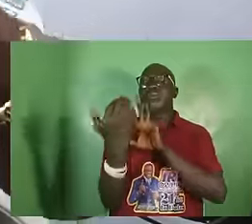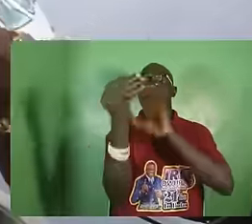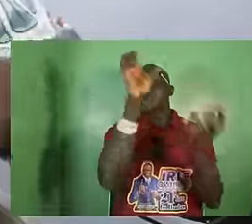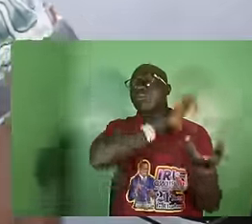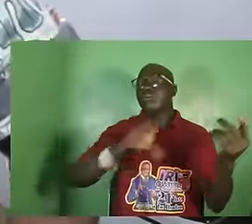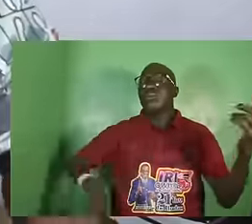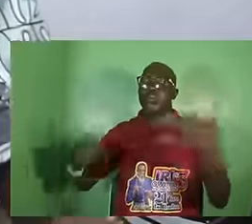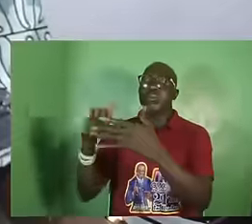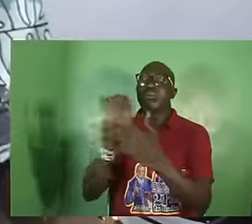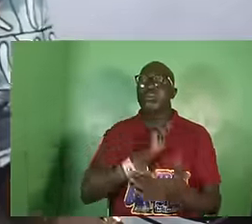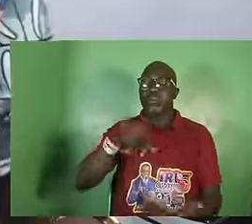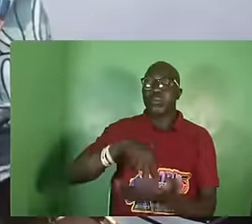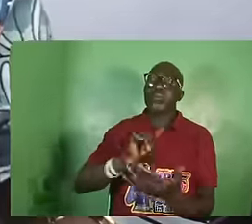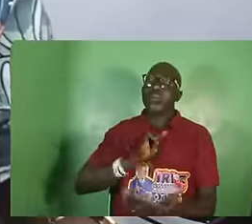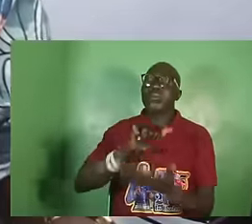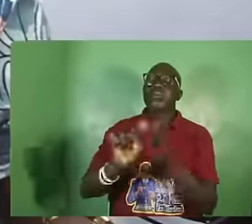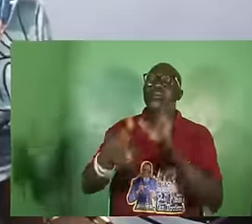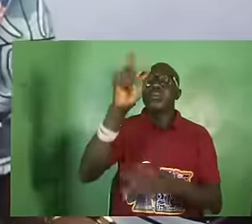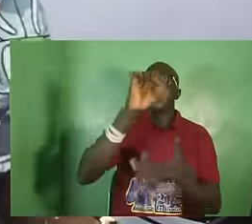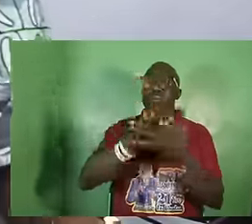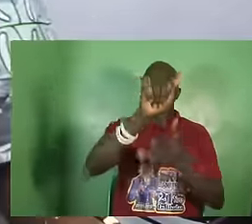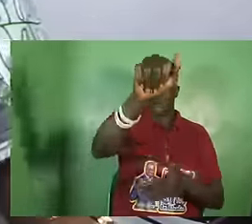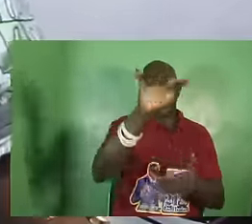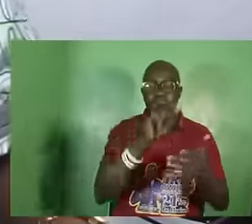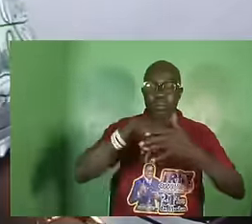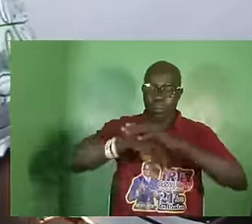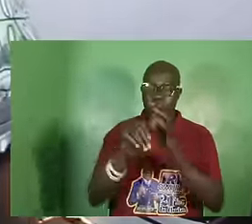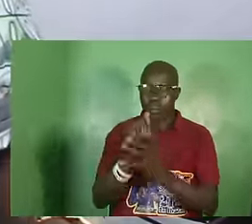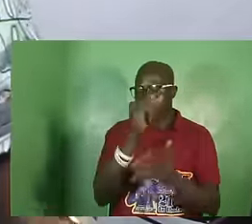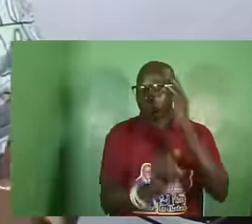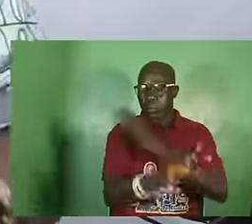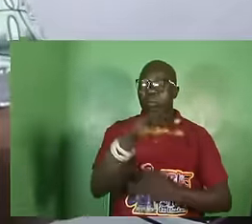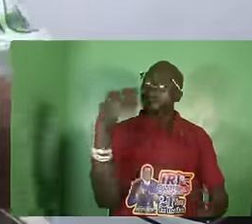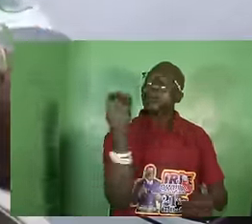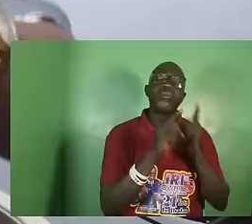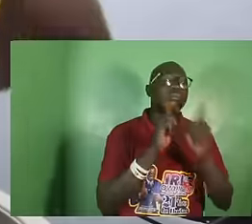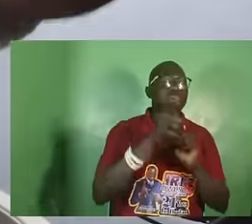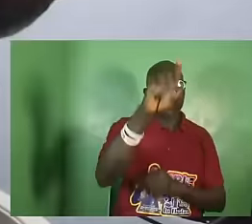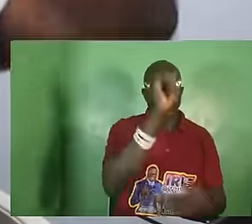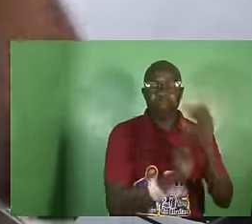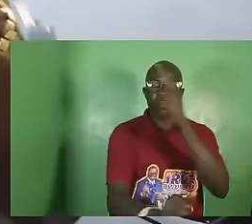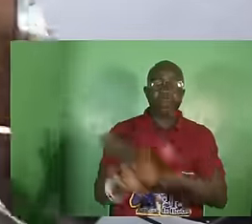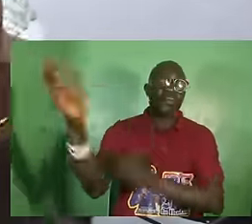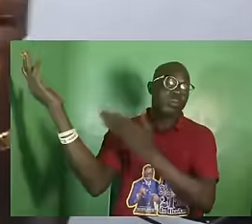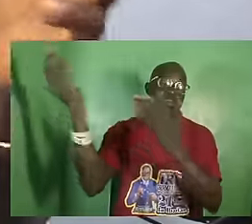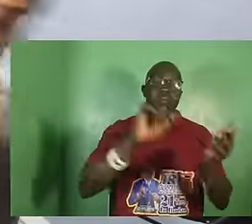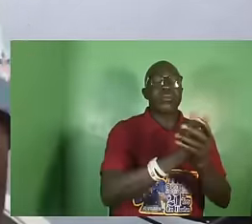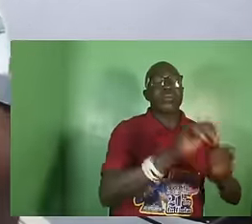duro iwo to gbagbo ninu olorun ni mo nba so olorun ma gbe iyanu wa